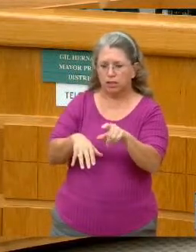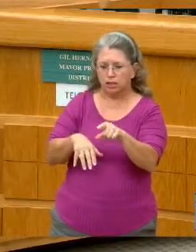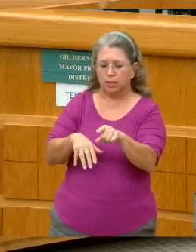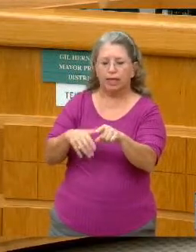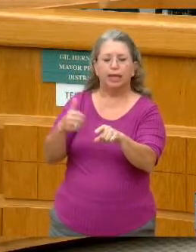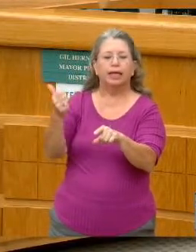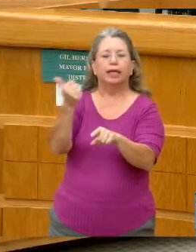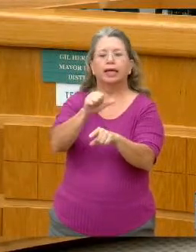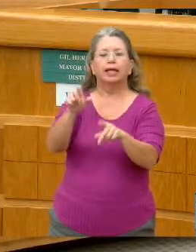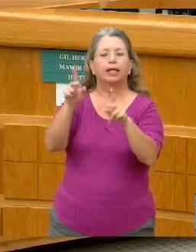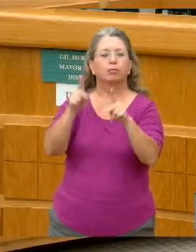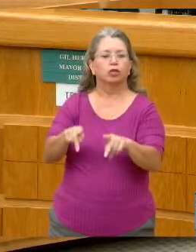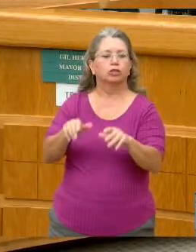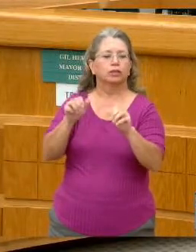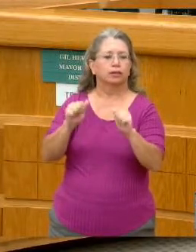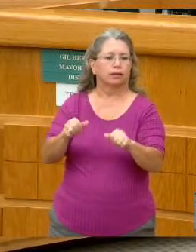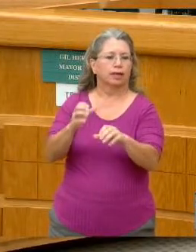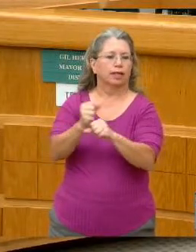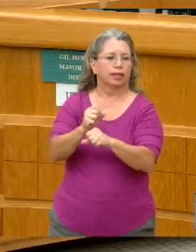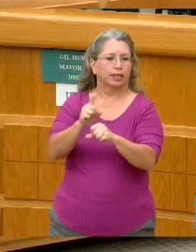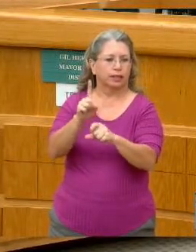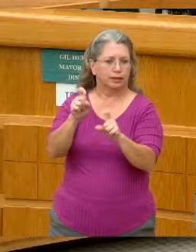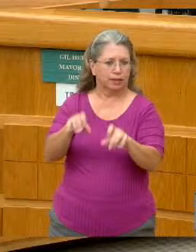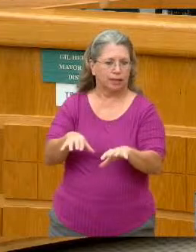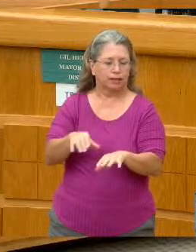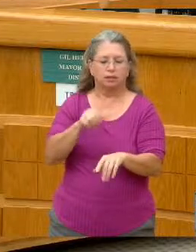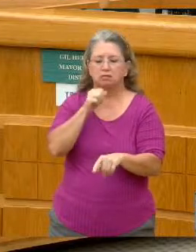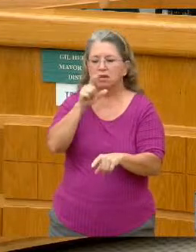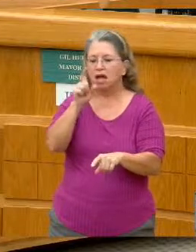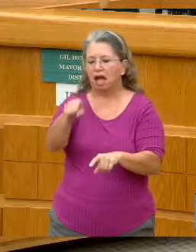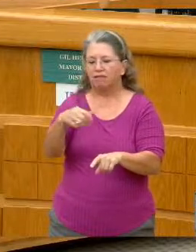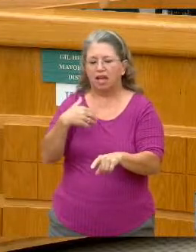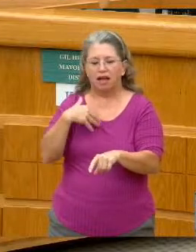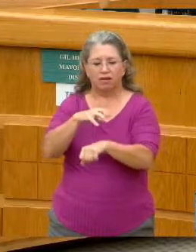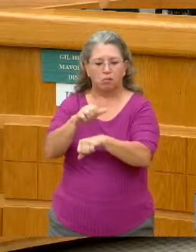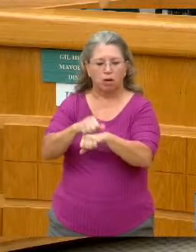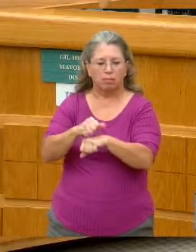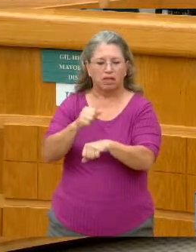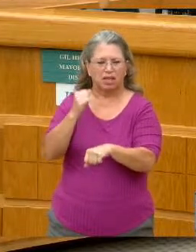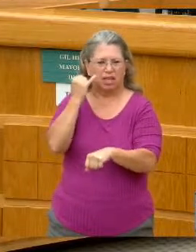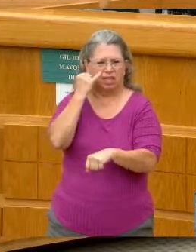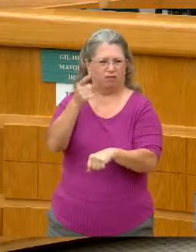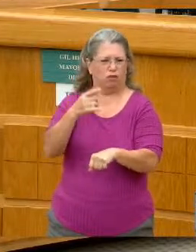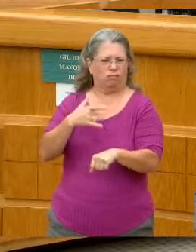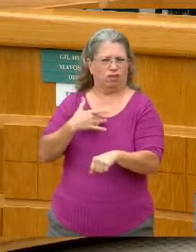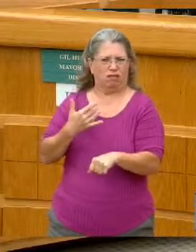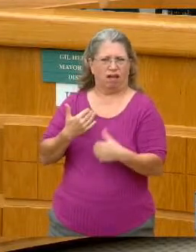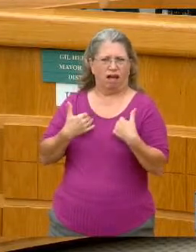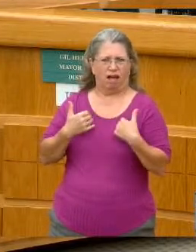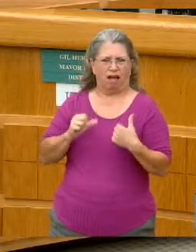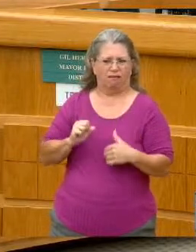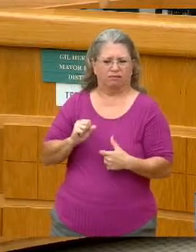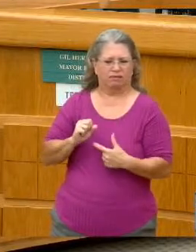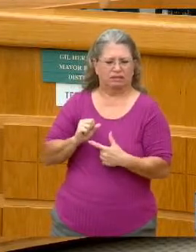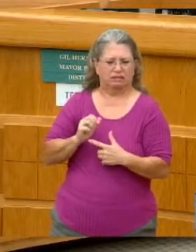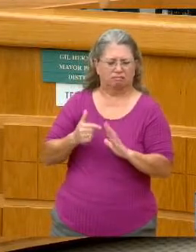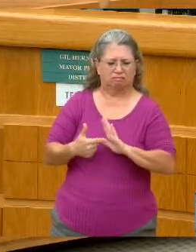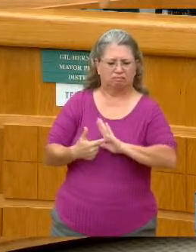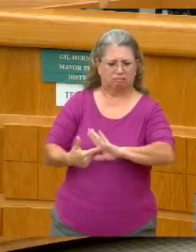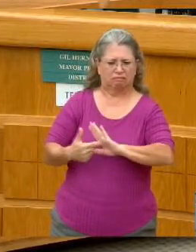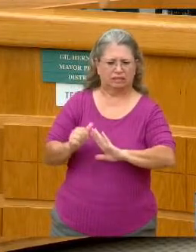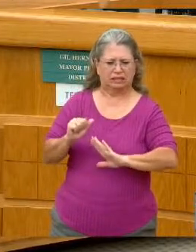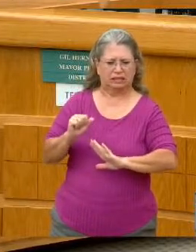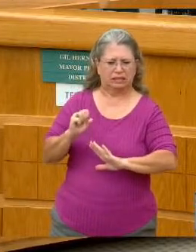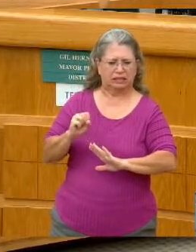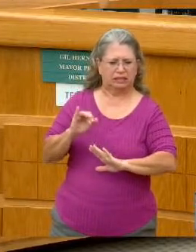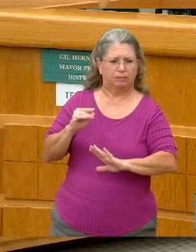was eligible to get a test. You didn't need an appointment. If you're asymptomatic, you could go and get a test. So what you're looking at is